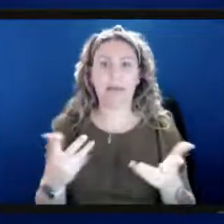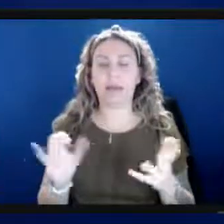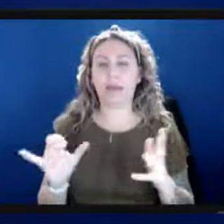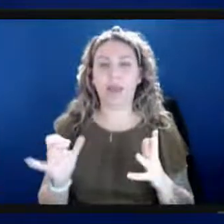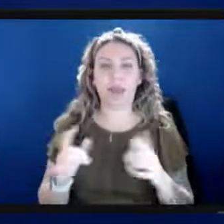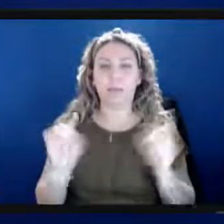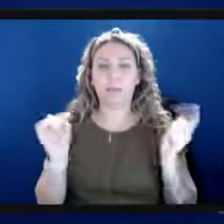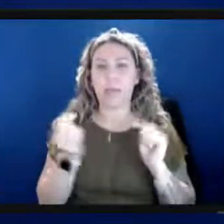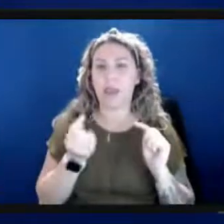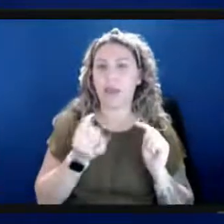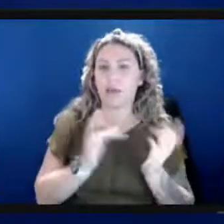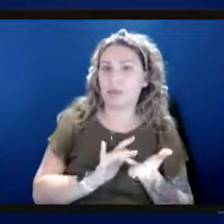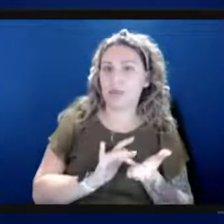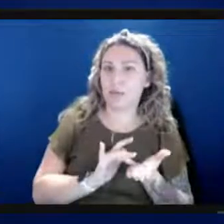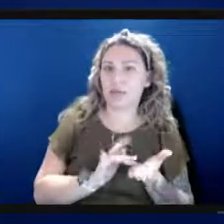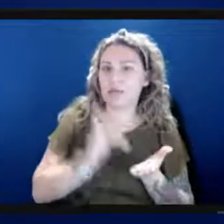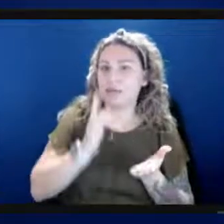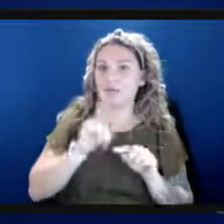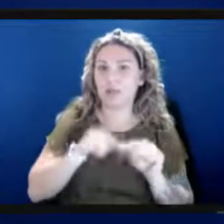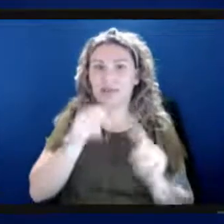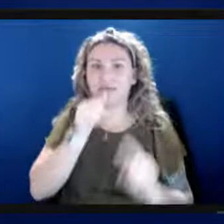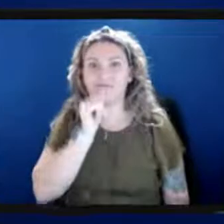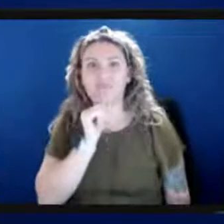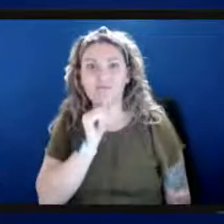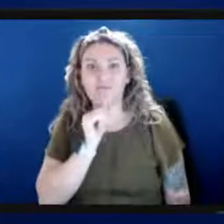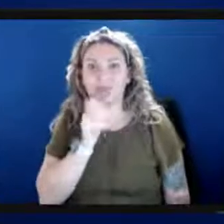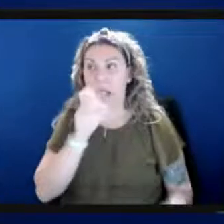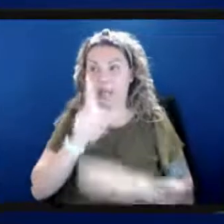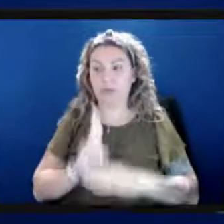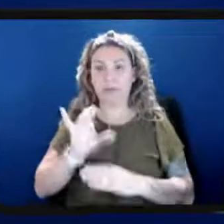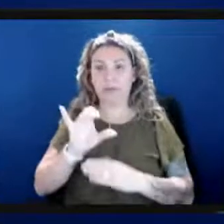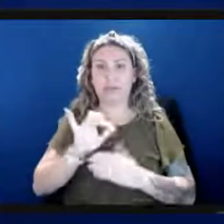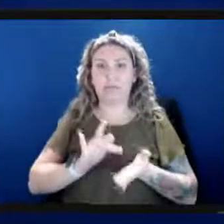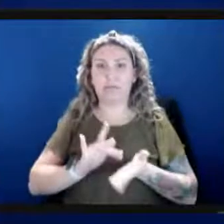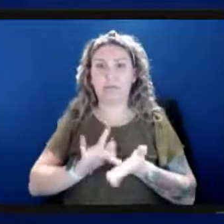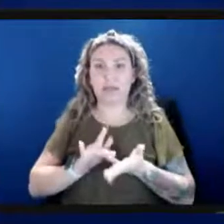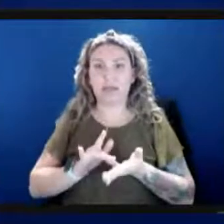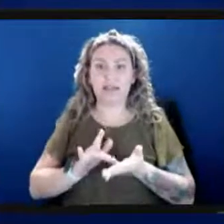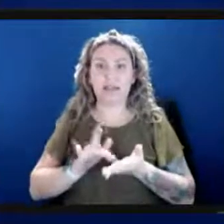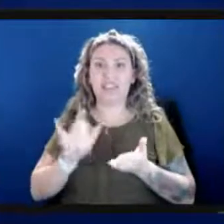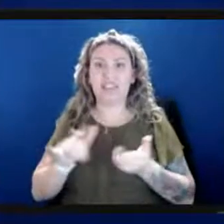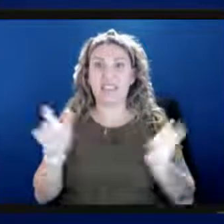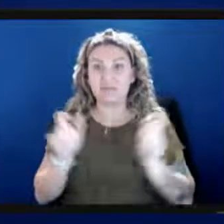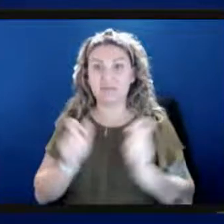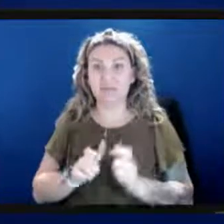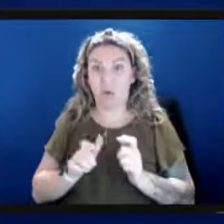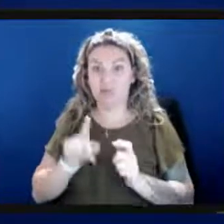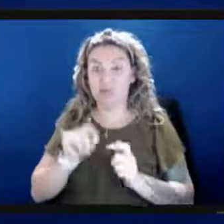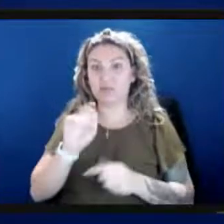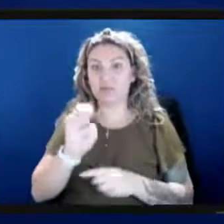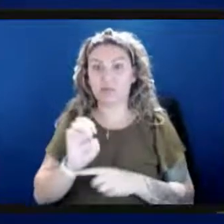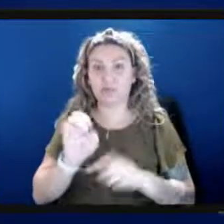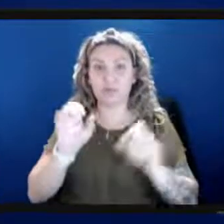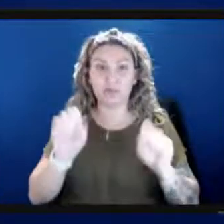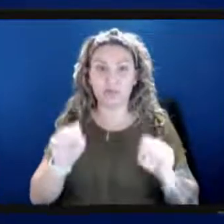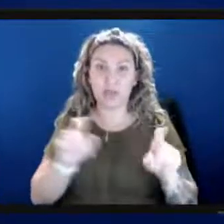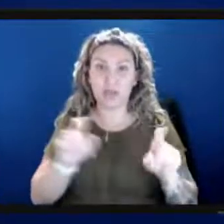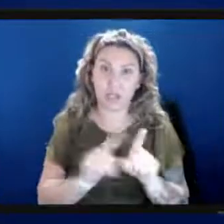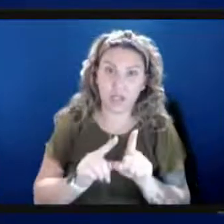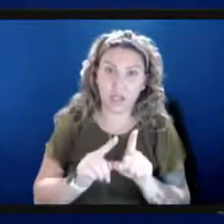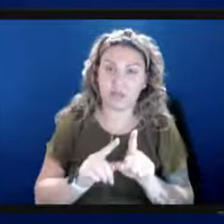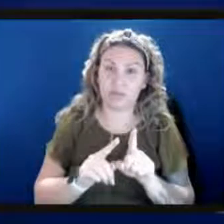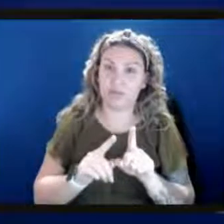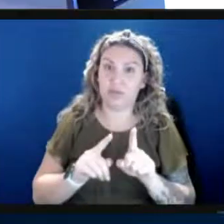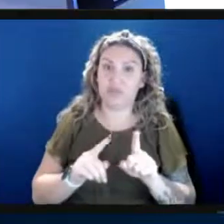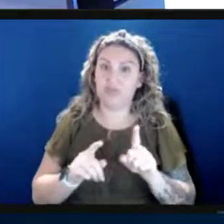not tolerant, as I say, so you are not used to that medication, and that small dose can also can be pretty life-threatening for you.